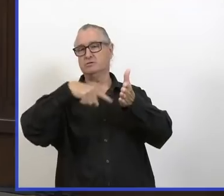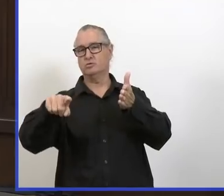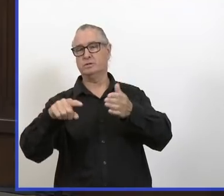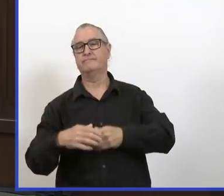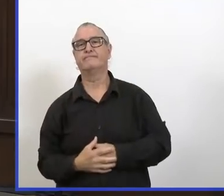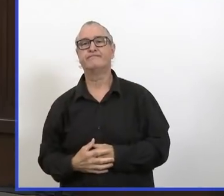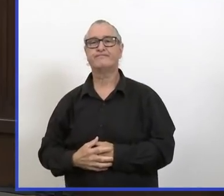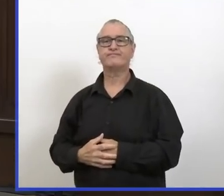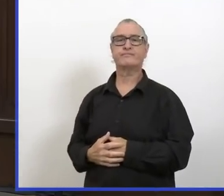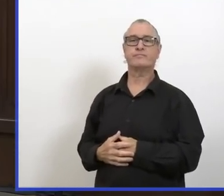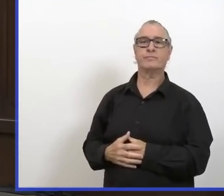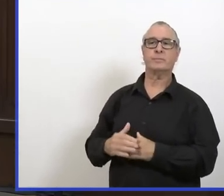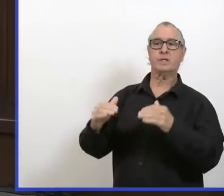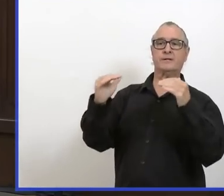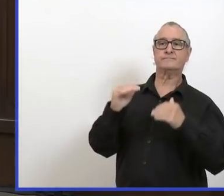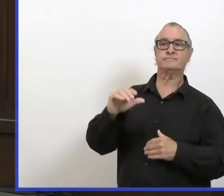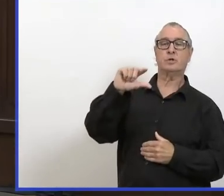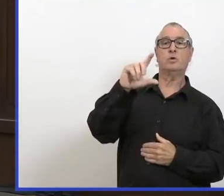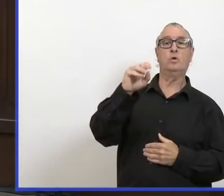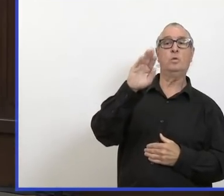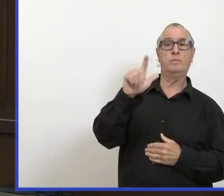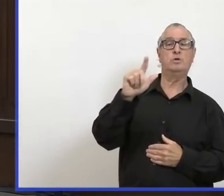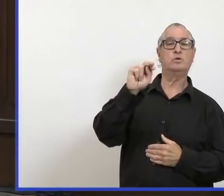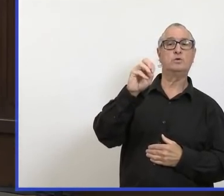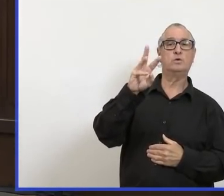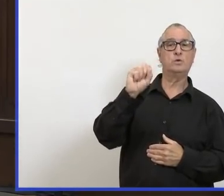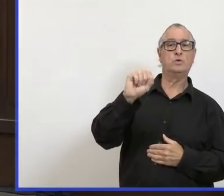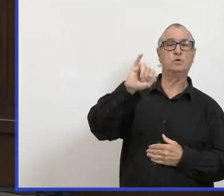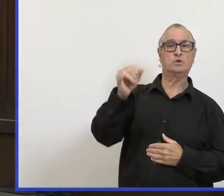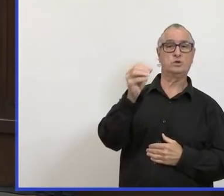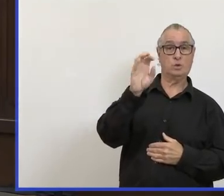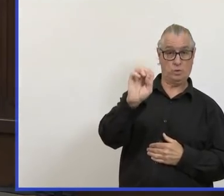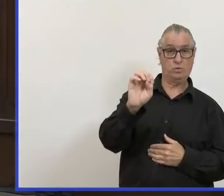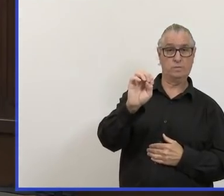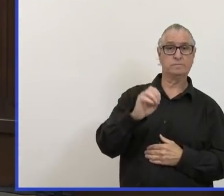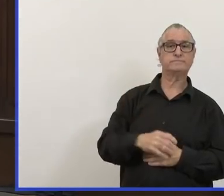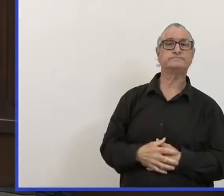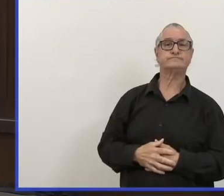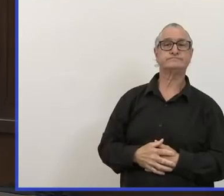From Global News, Joe.